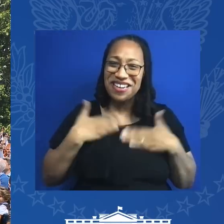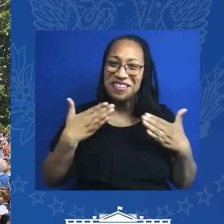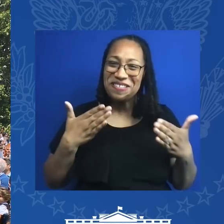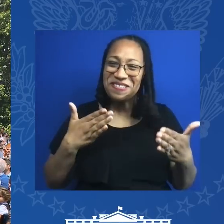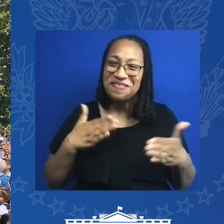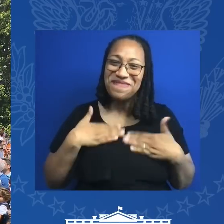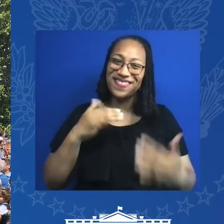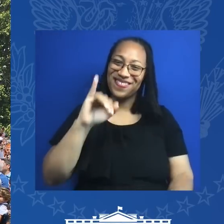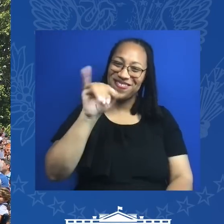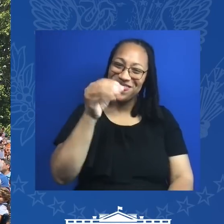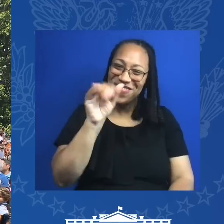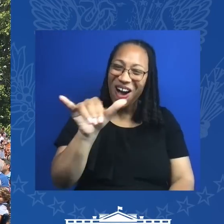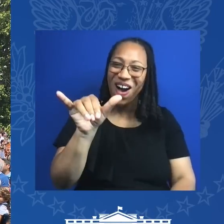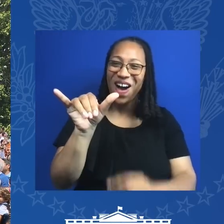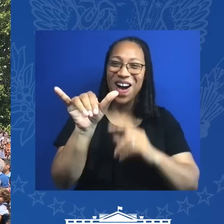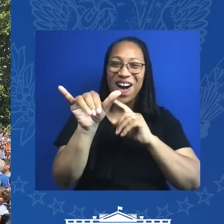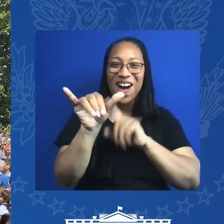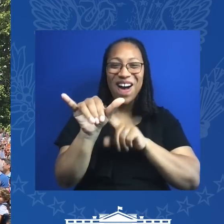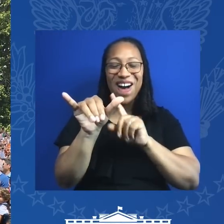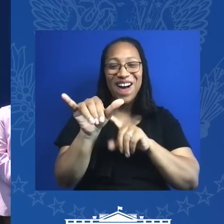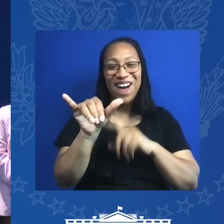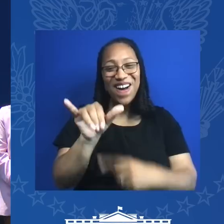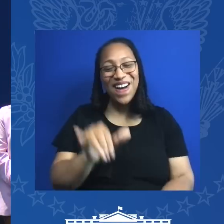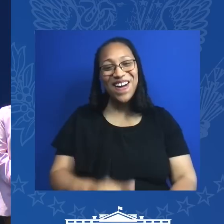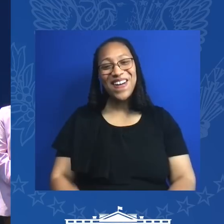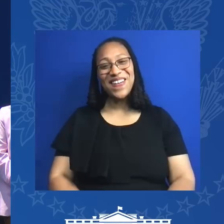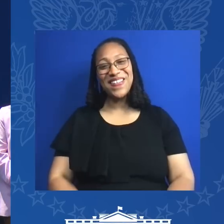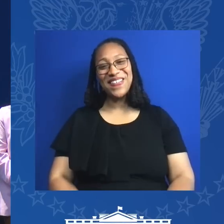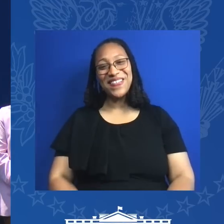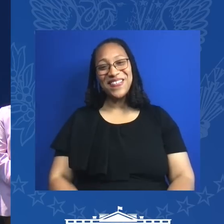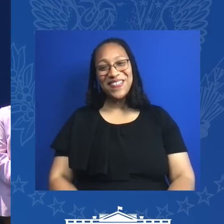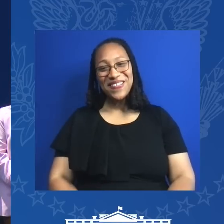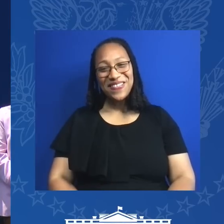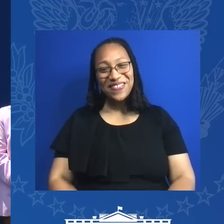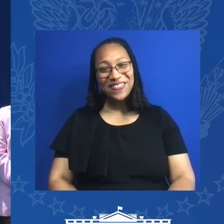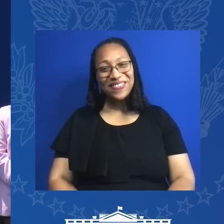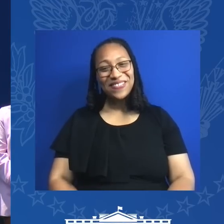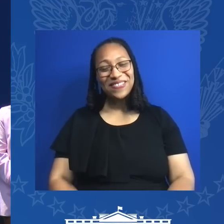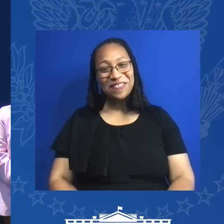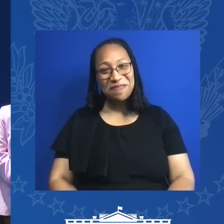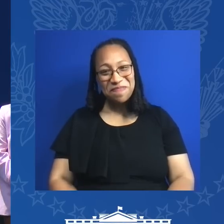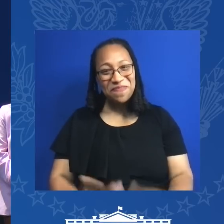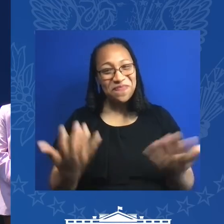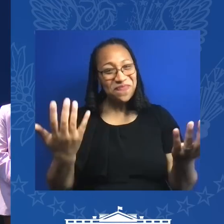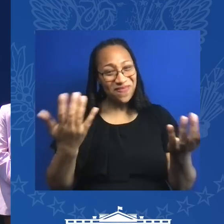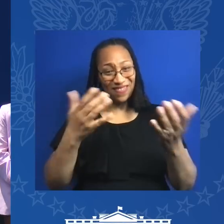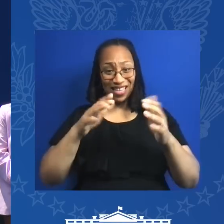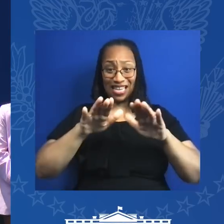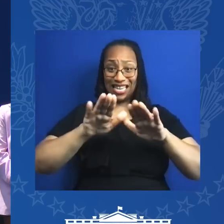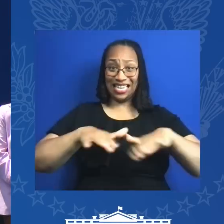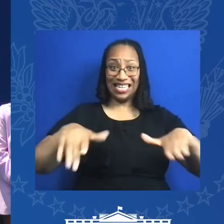We want our kids just to be kids running around and, hey, eating too much sugar.